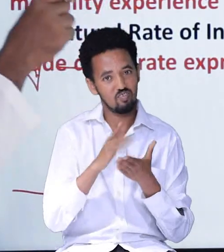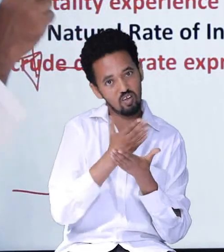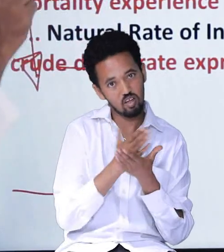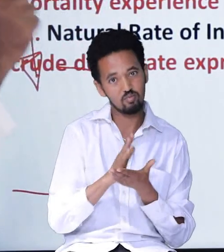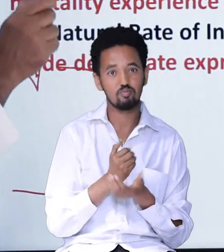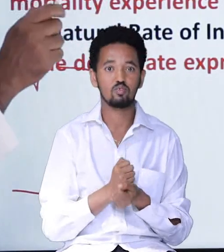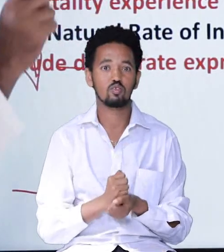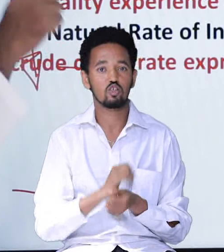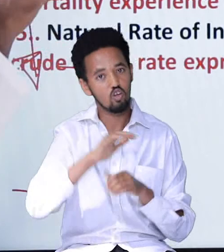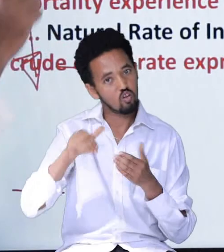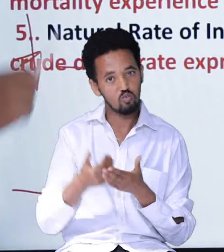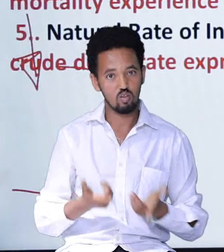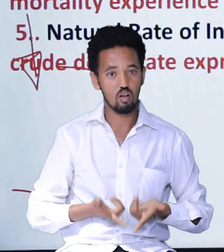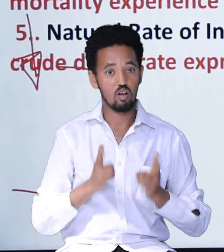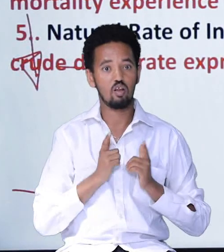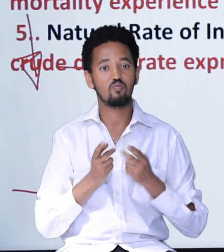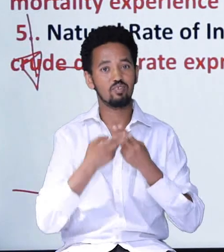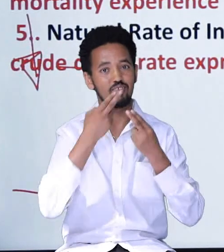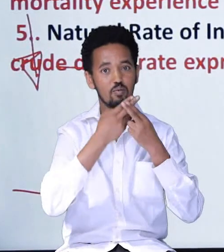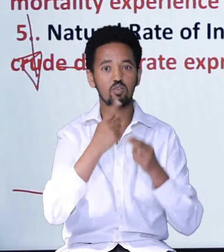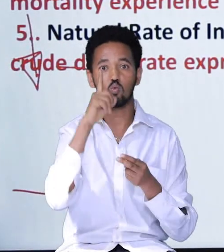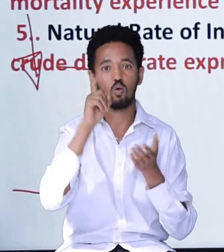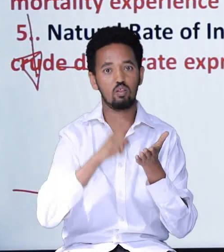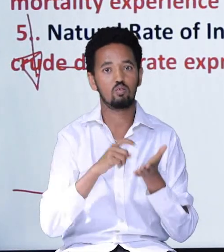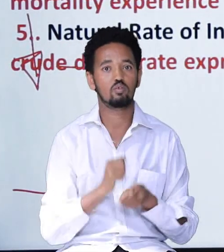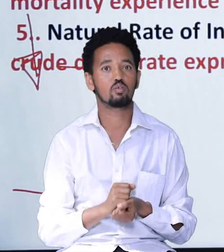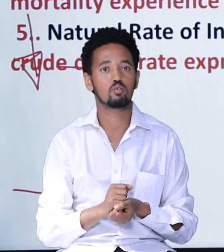by total live births times 1000.